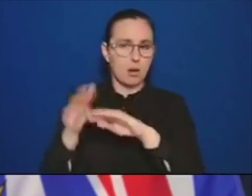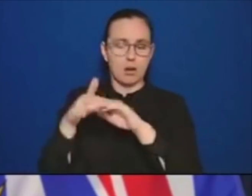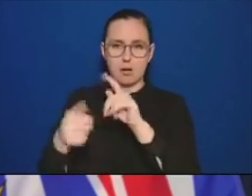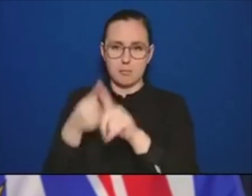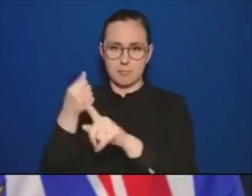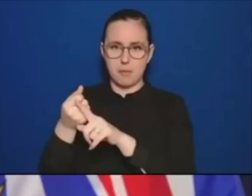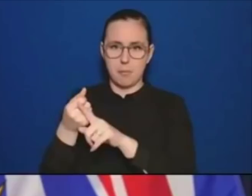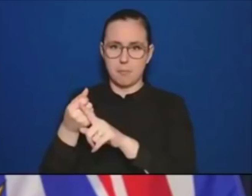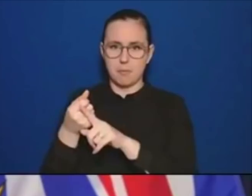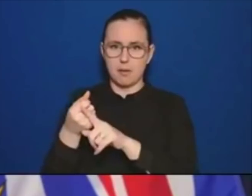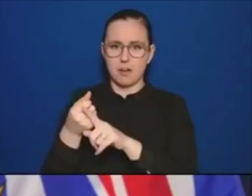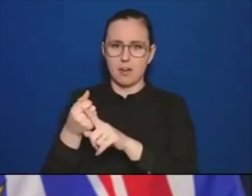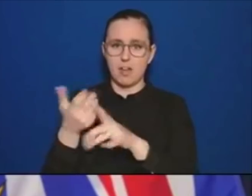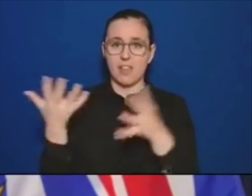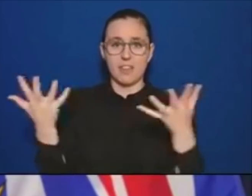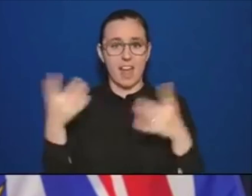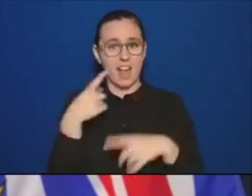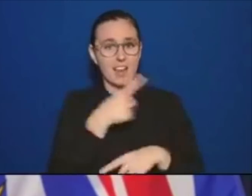emergency social